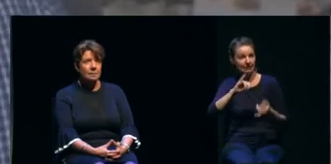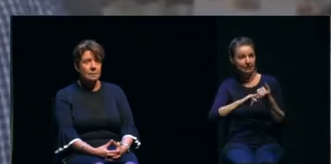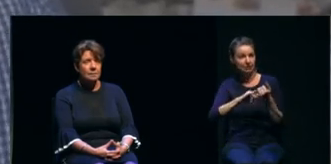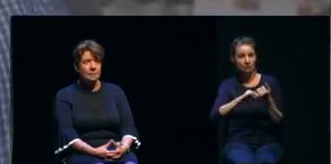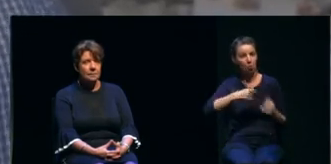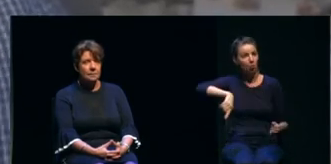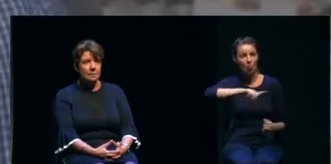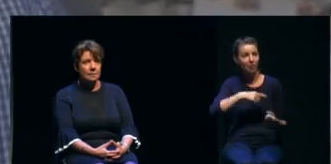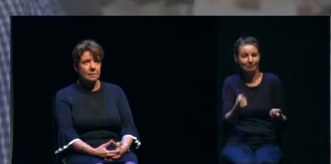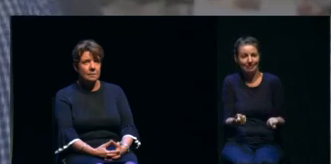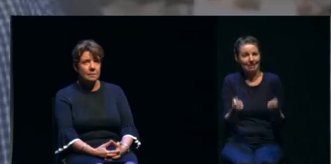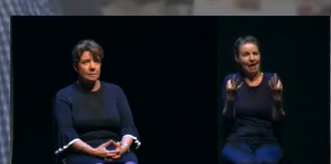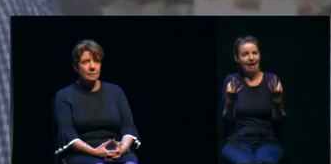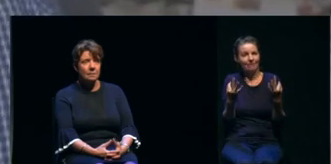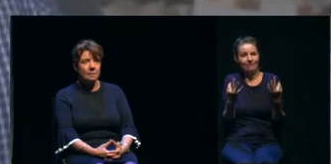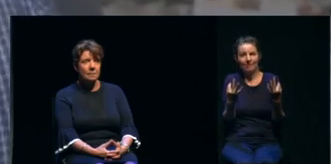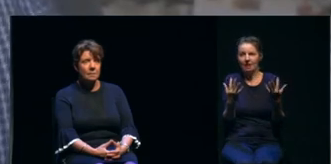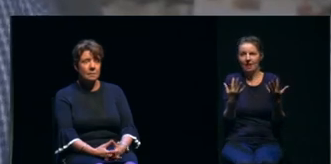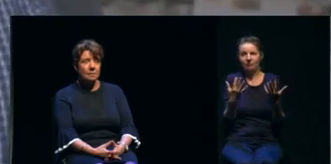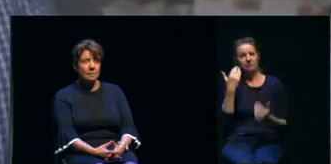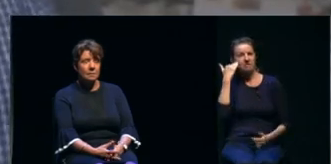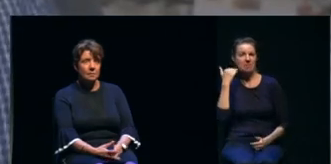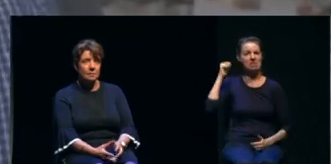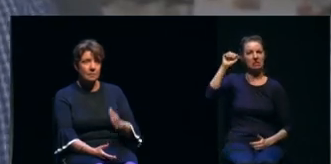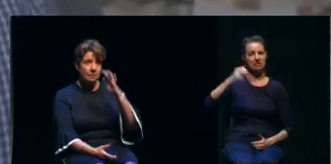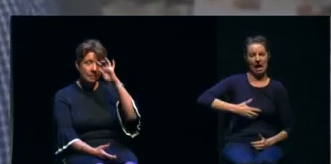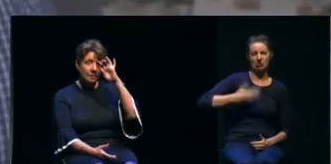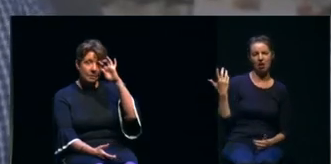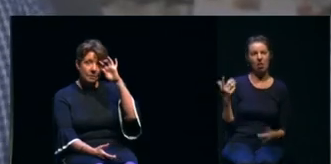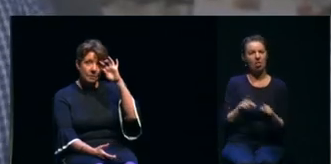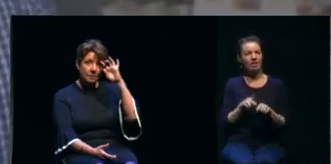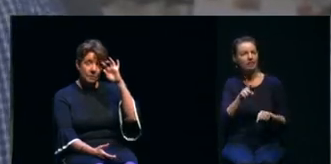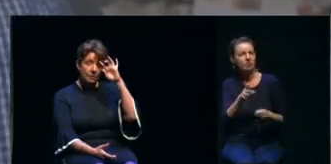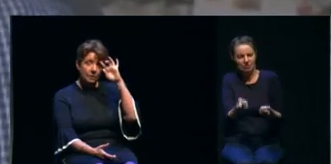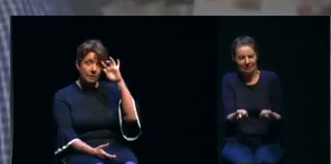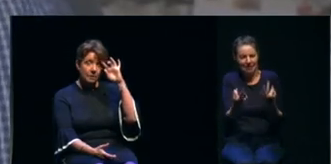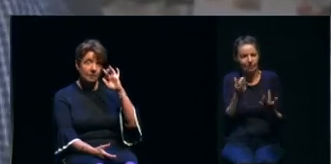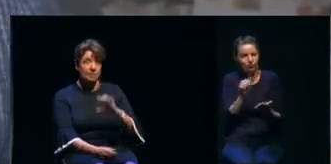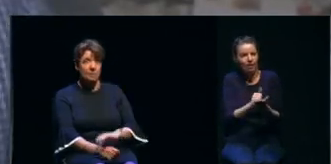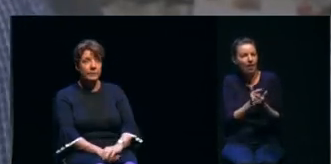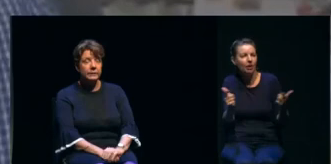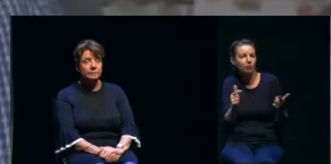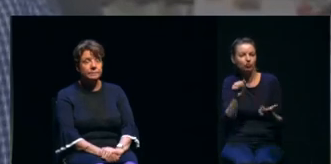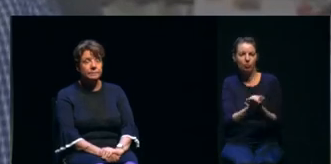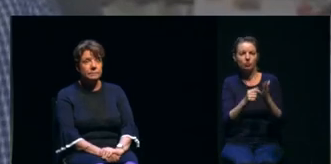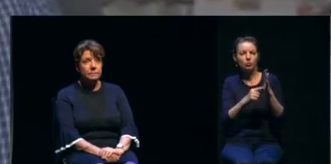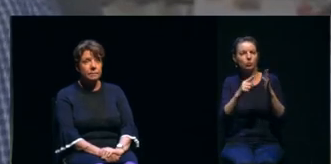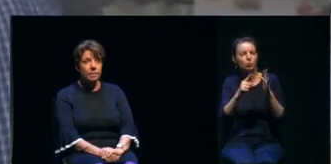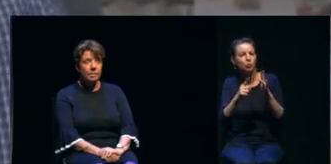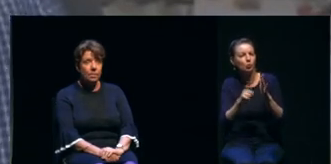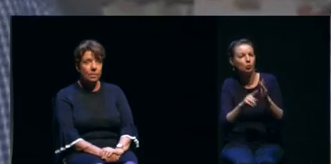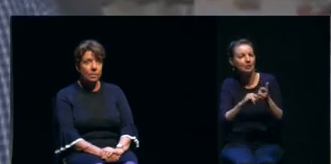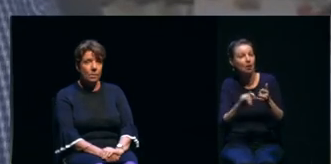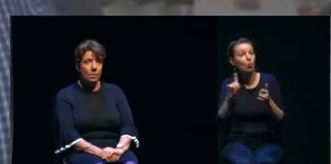have waves of feminist anger like this. Like, kind of, we didn't have the language or the tools. And the big difference has been social